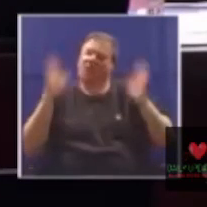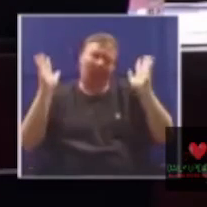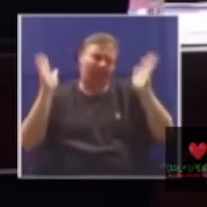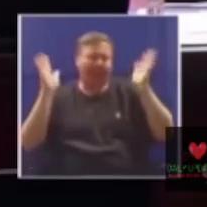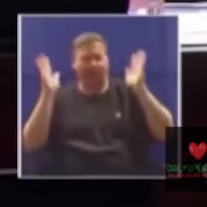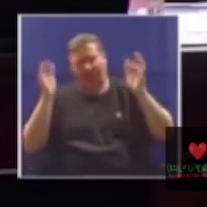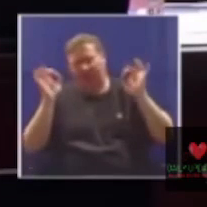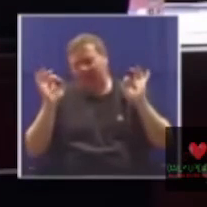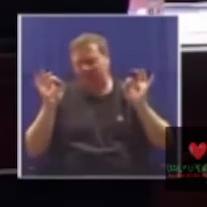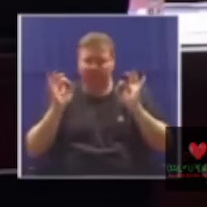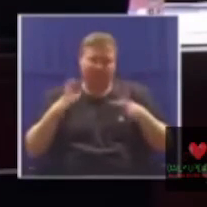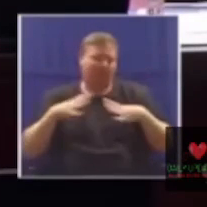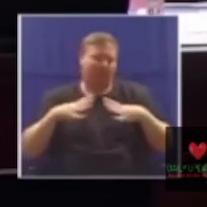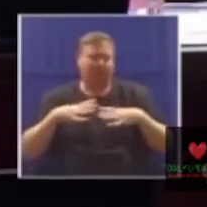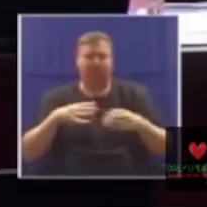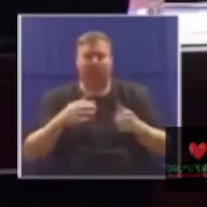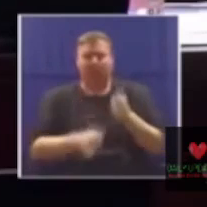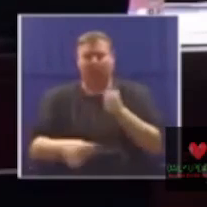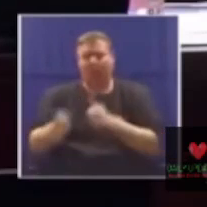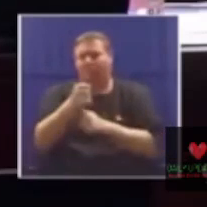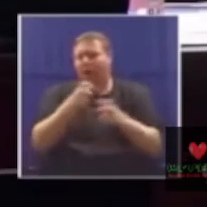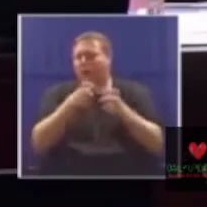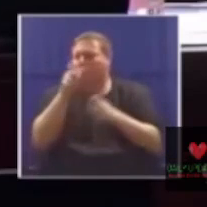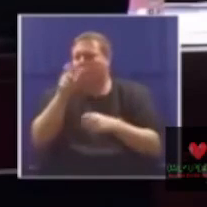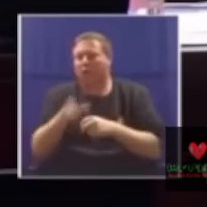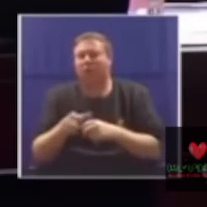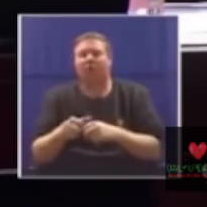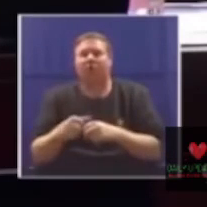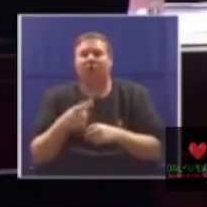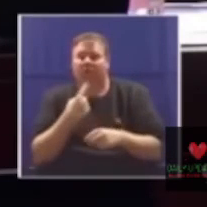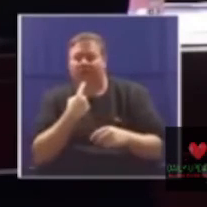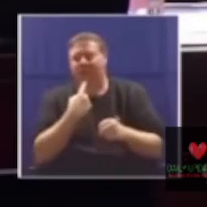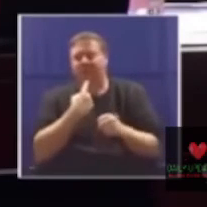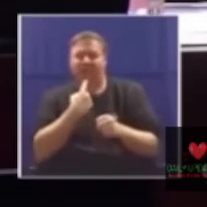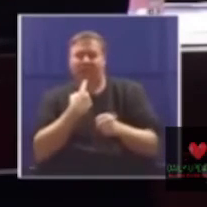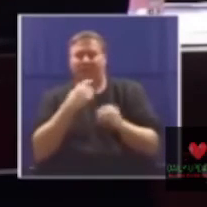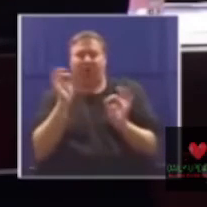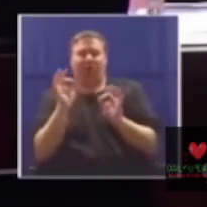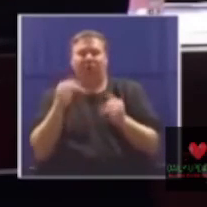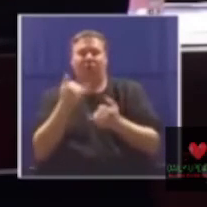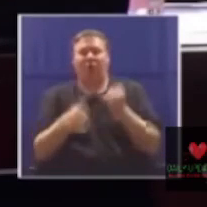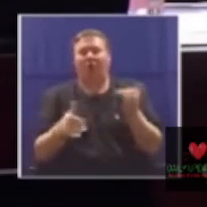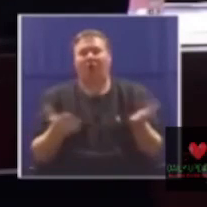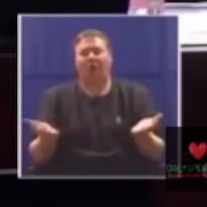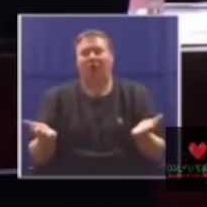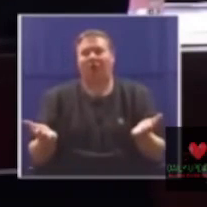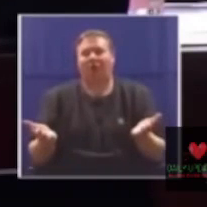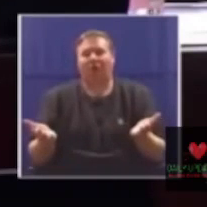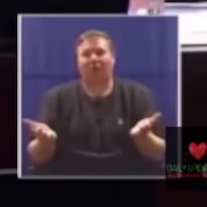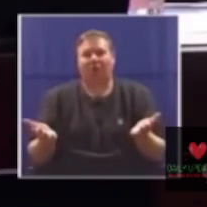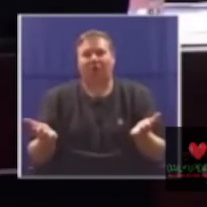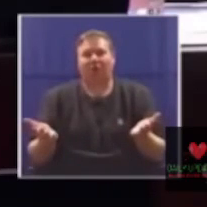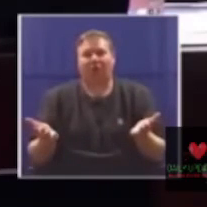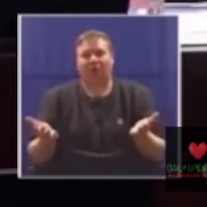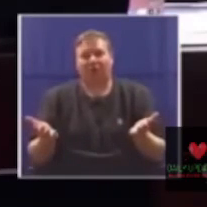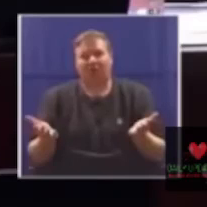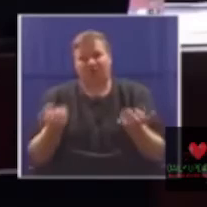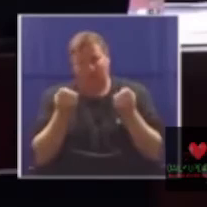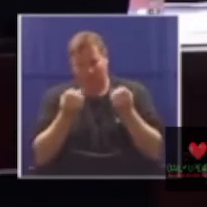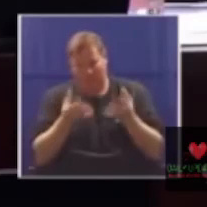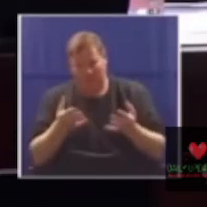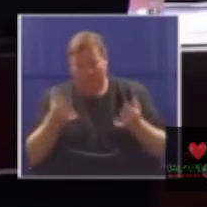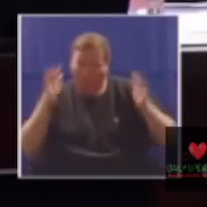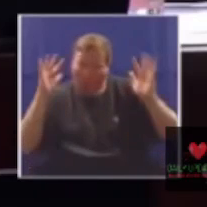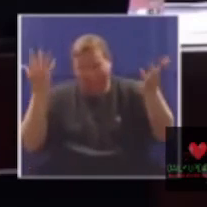fine. And you have got a chief whip who just talks as if there's nothing wrong. and you guys give her the